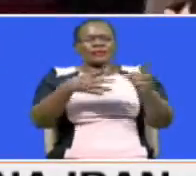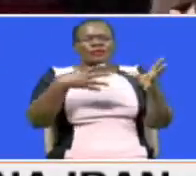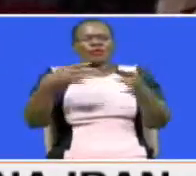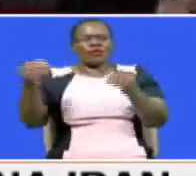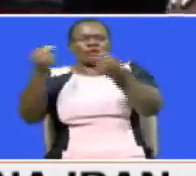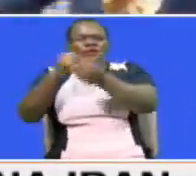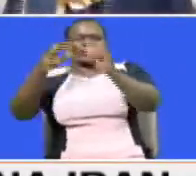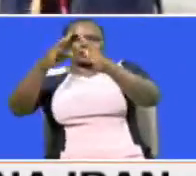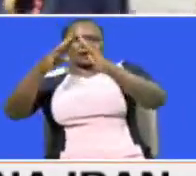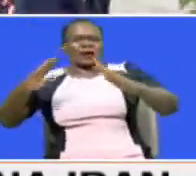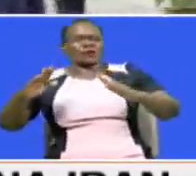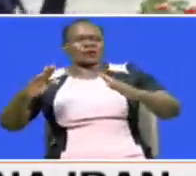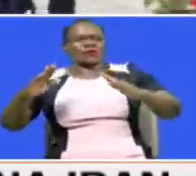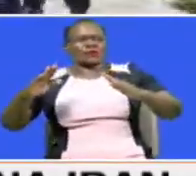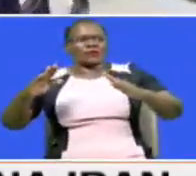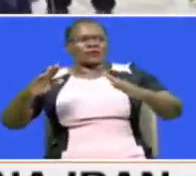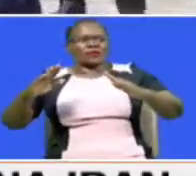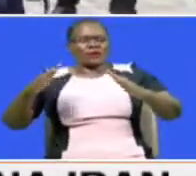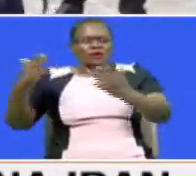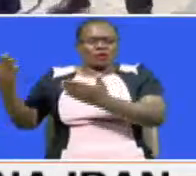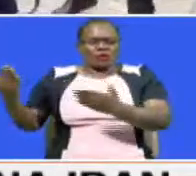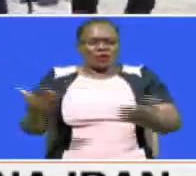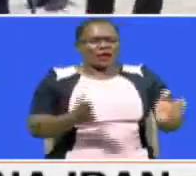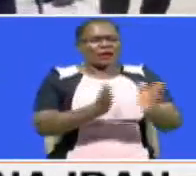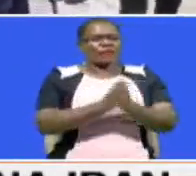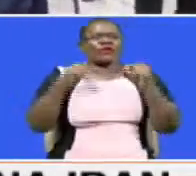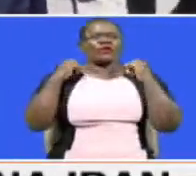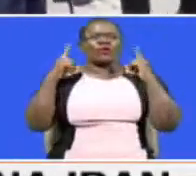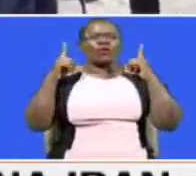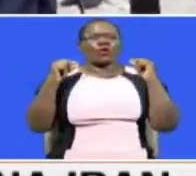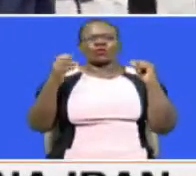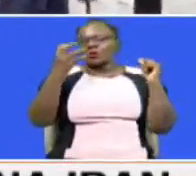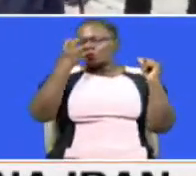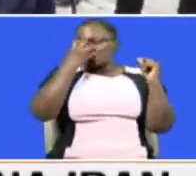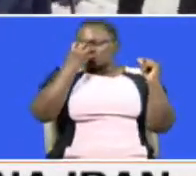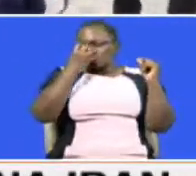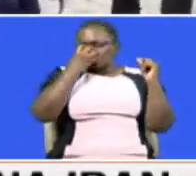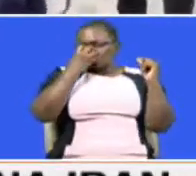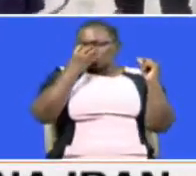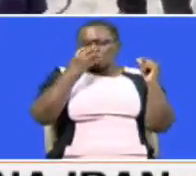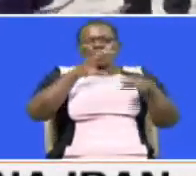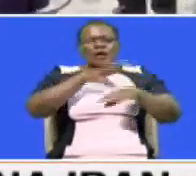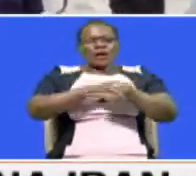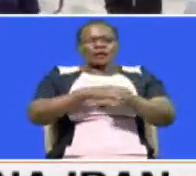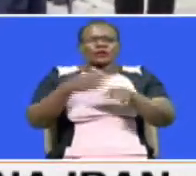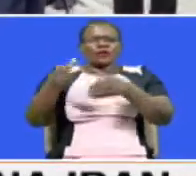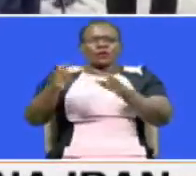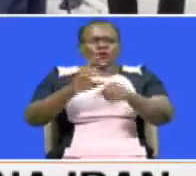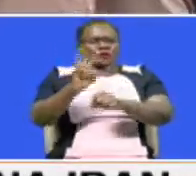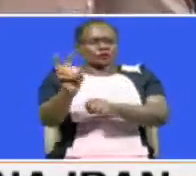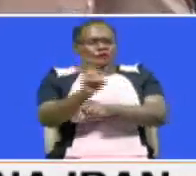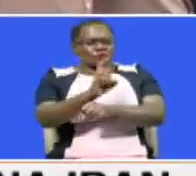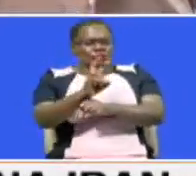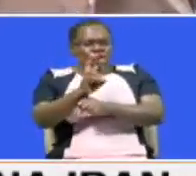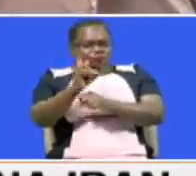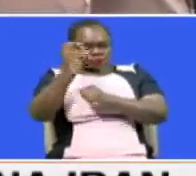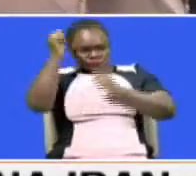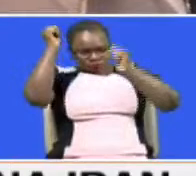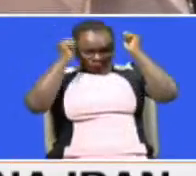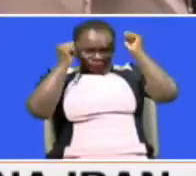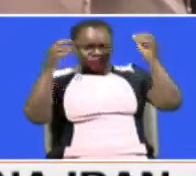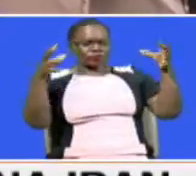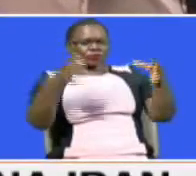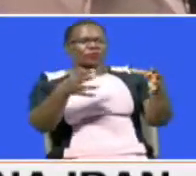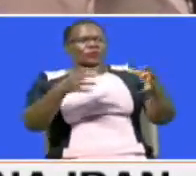hadi ikulu ya Nairobi alikolakiwa na mwenyeji wake Rais William Ruto na kupata fursa ya kukagua gwaride la heshima.